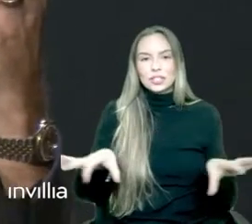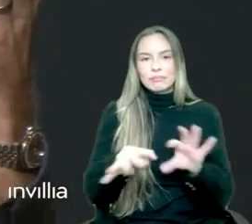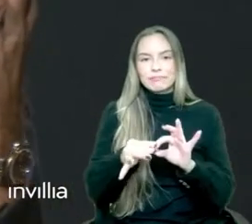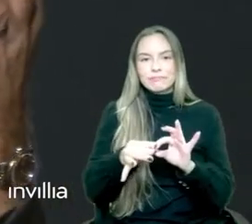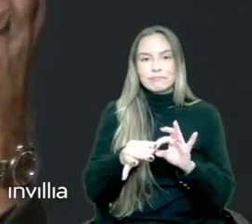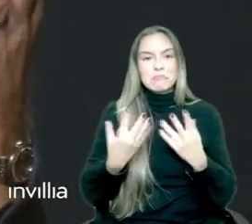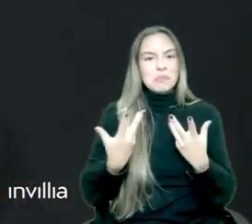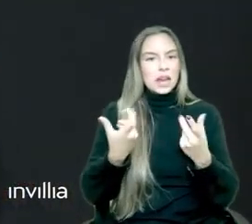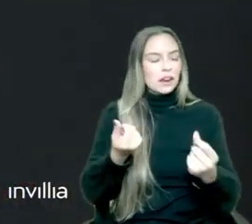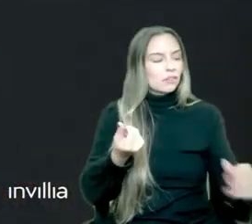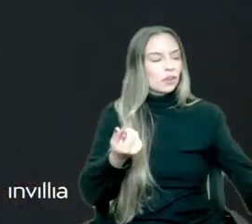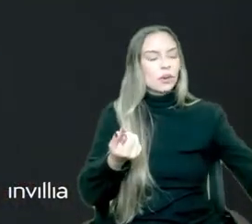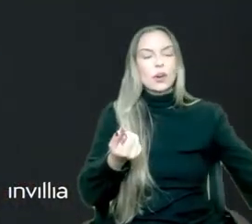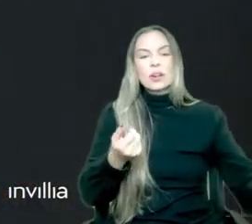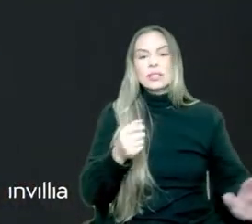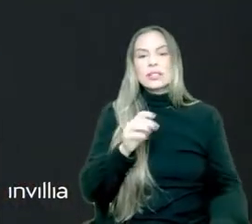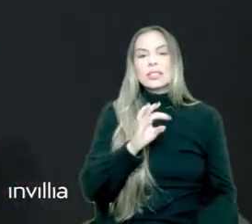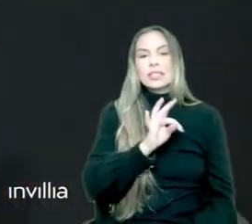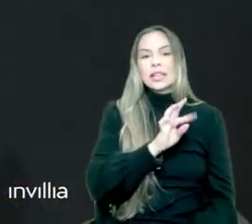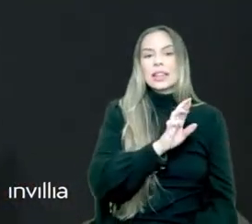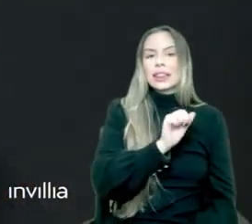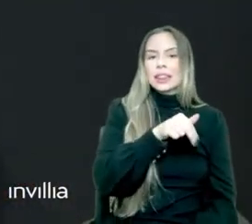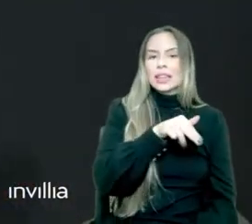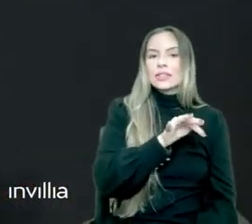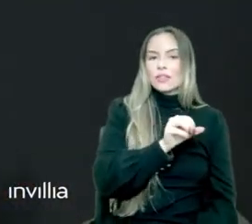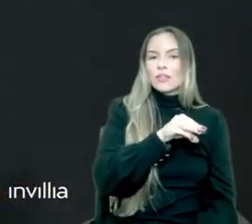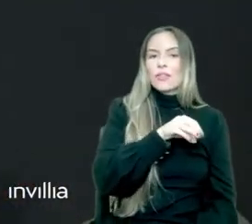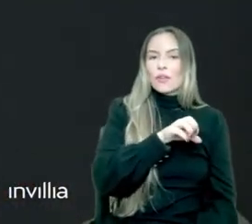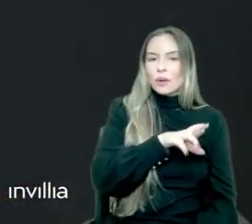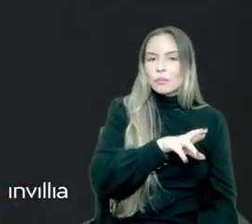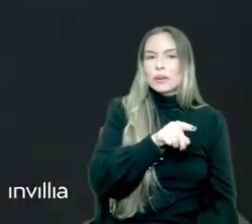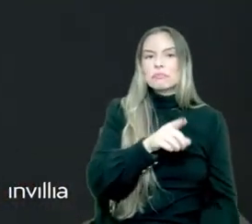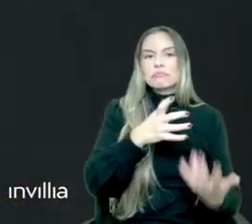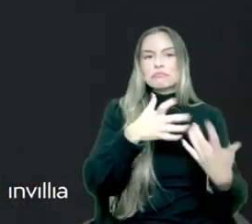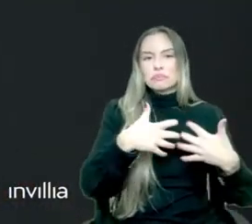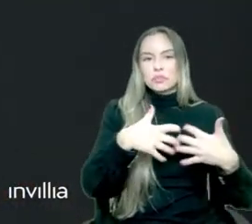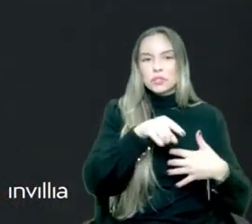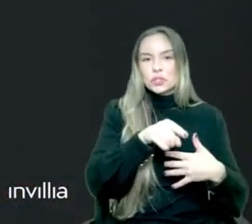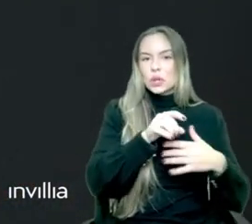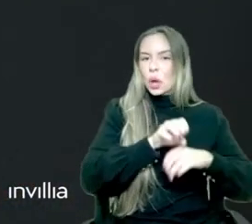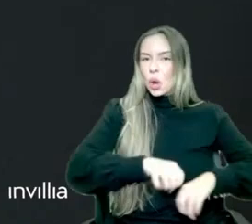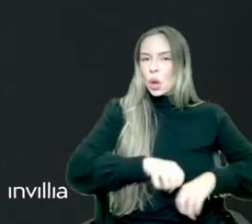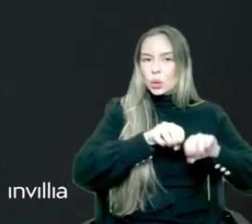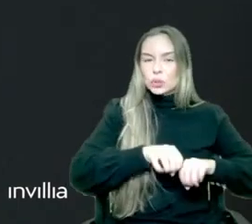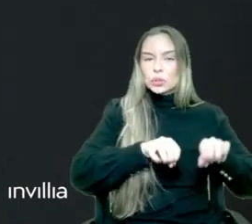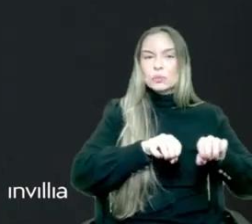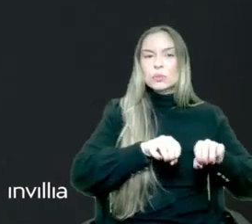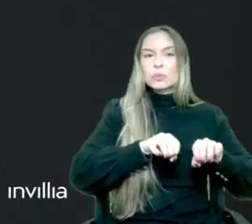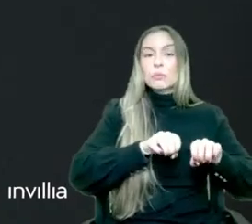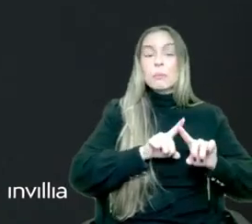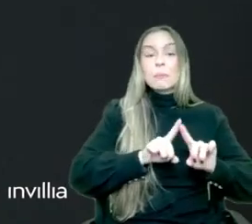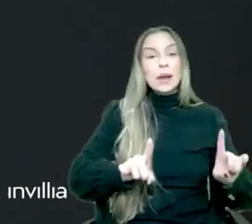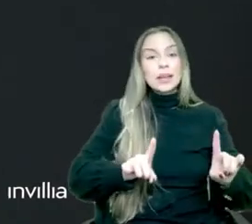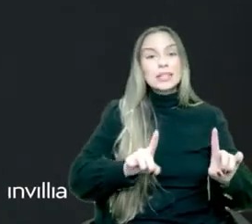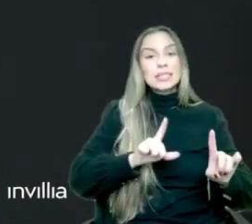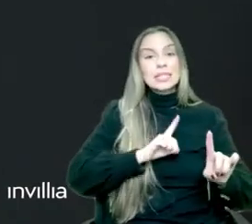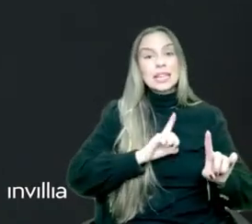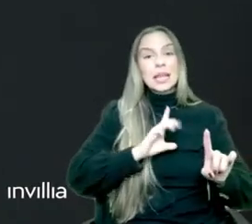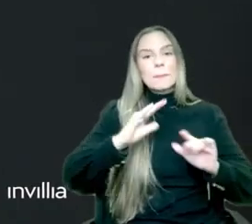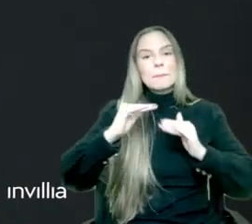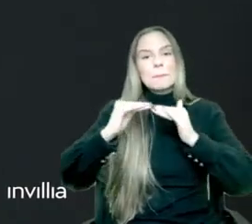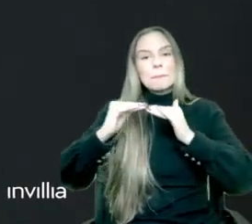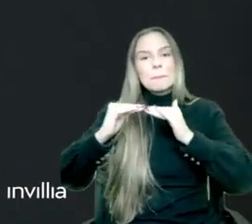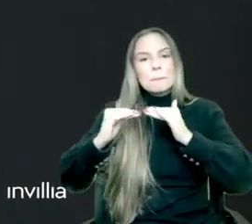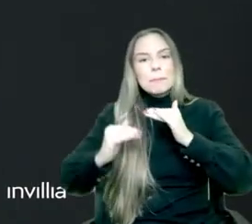of these transformer models. They just perform extremely well, but you get low memory